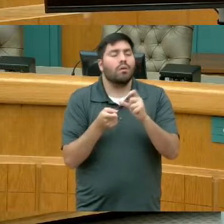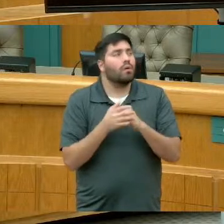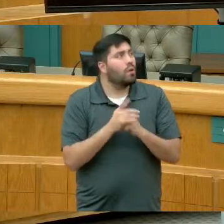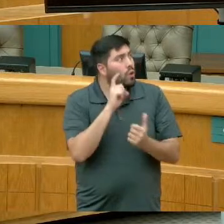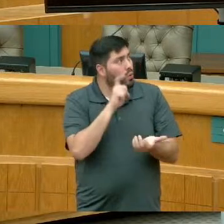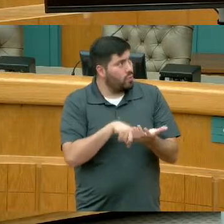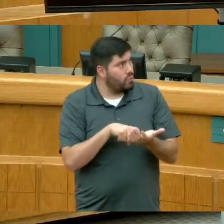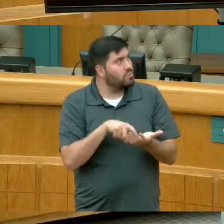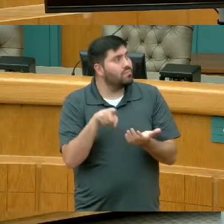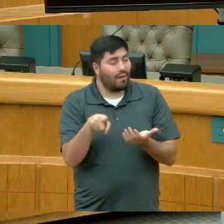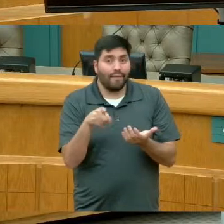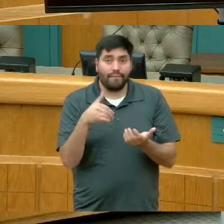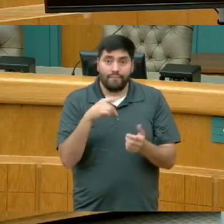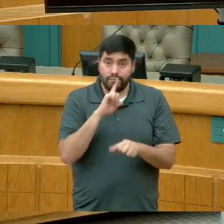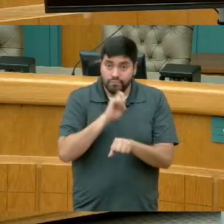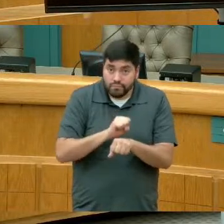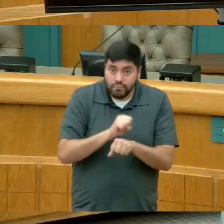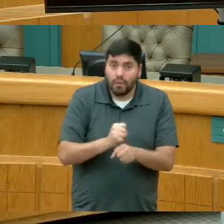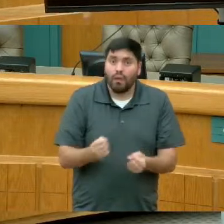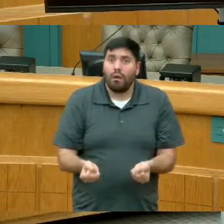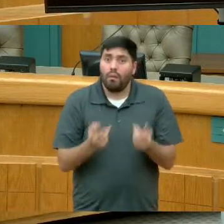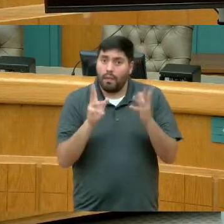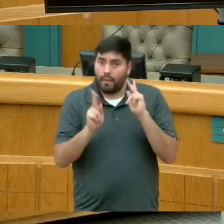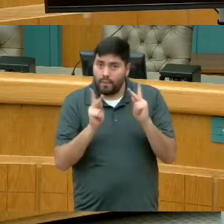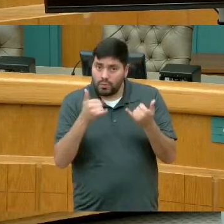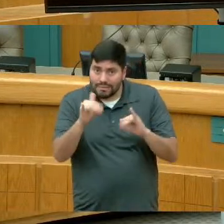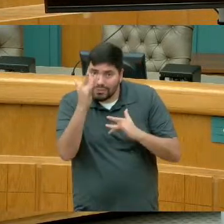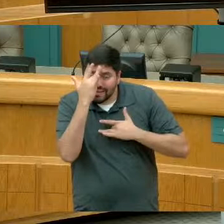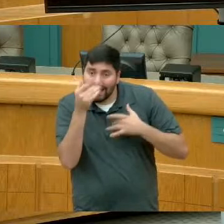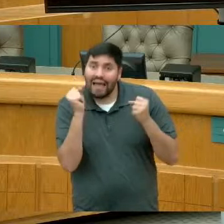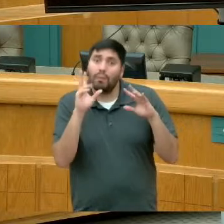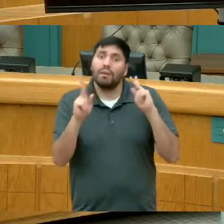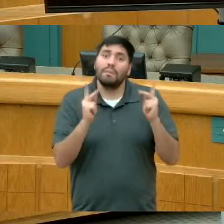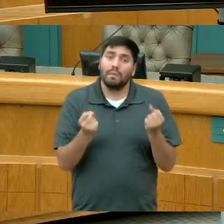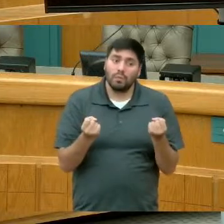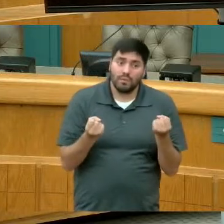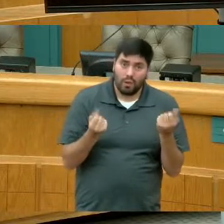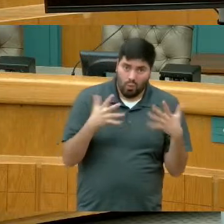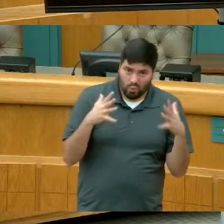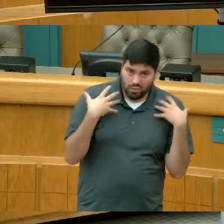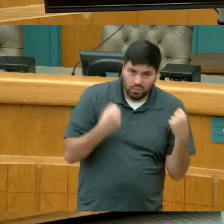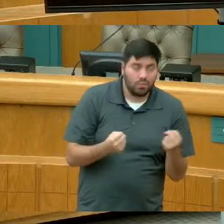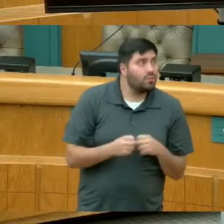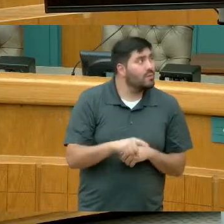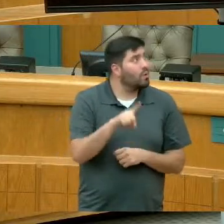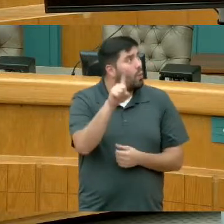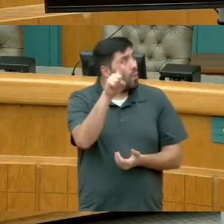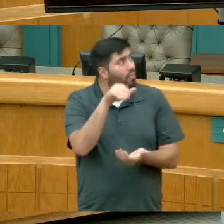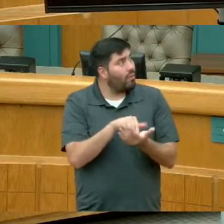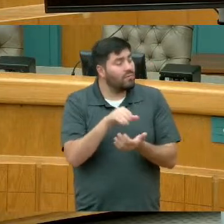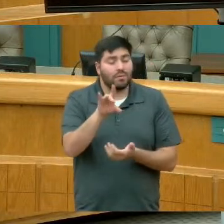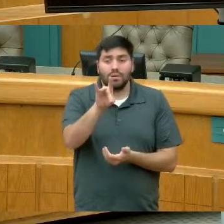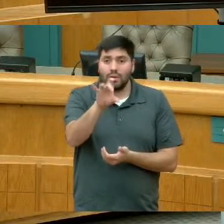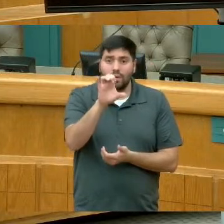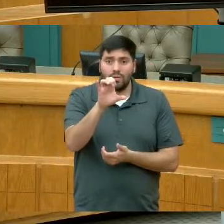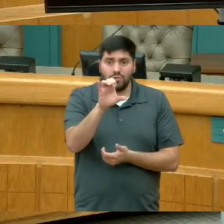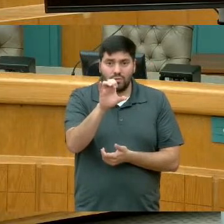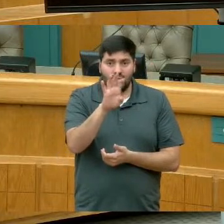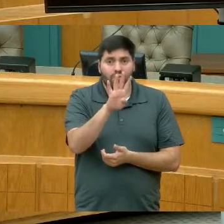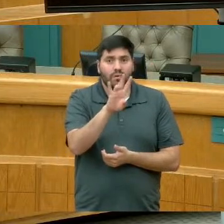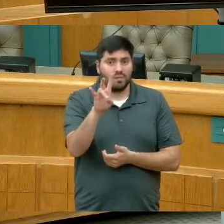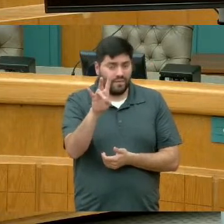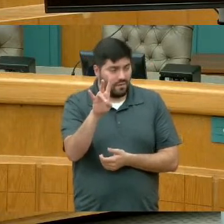circle, and so this is the one that has the active cases as well as the recovered cases. And you see 8,147